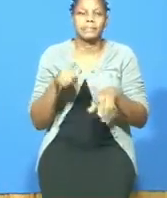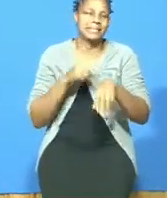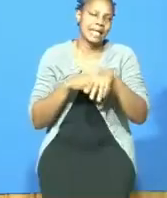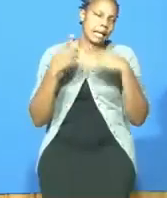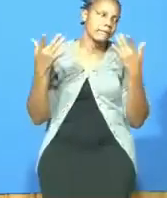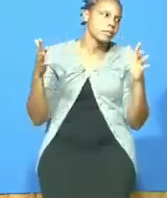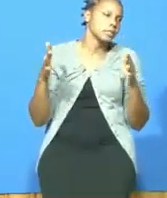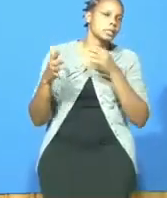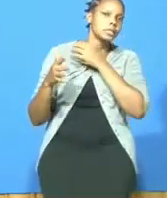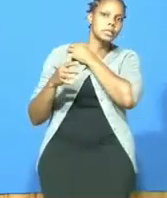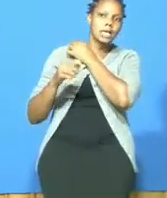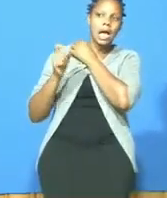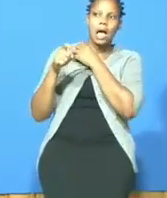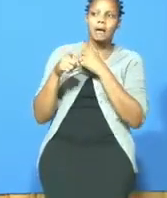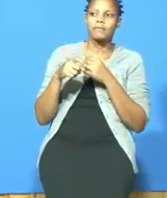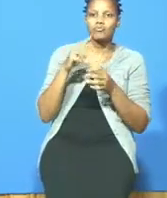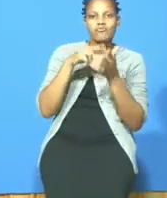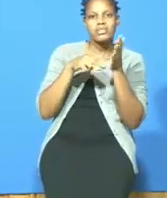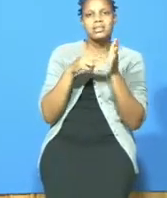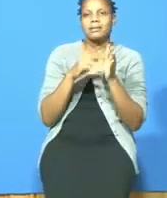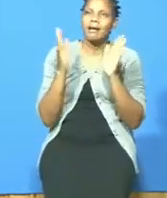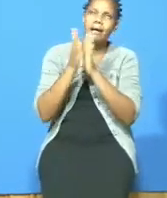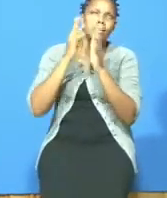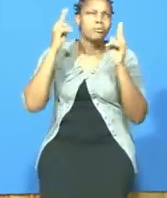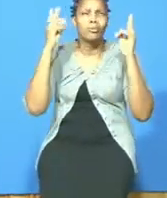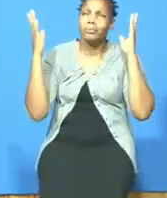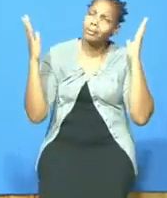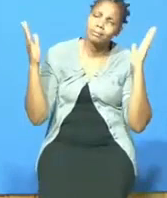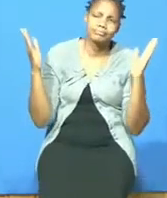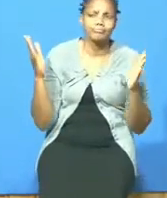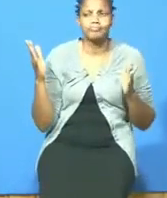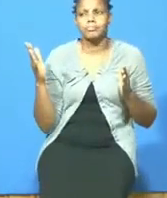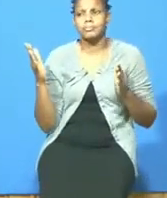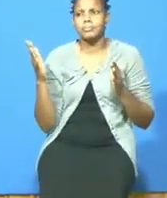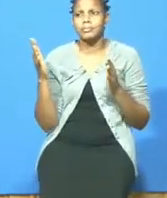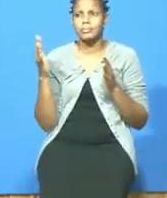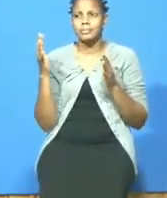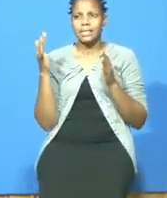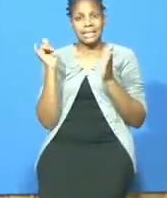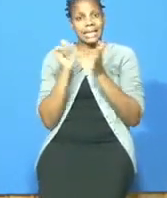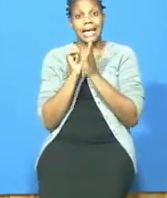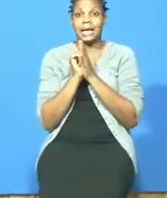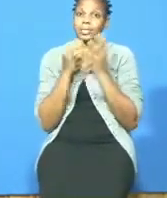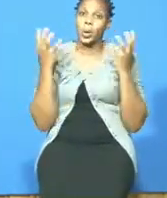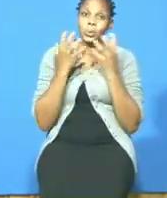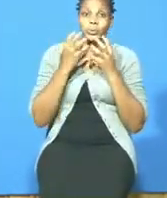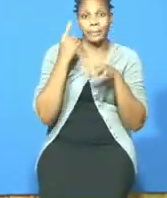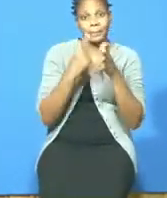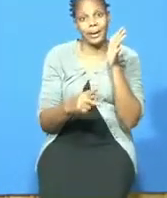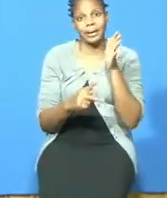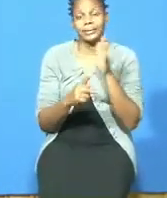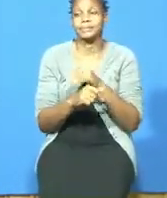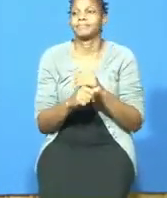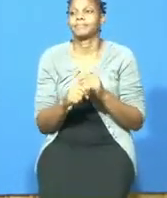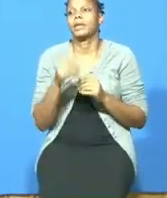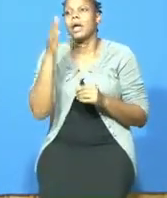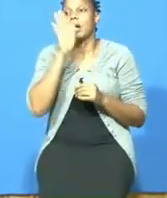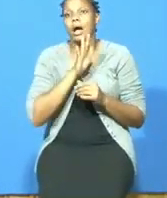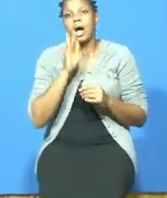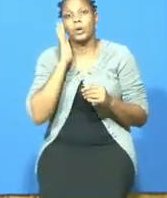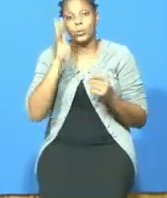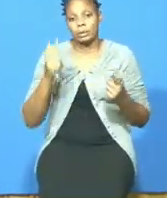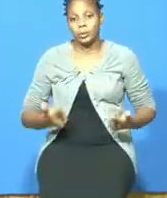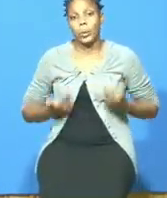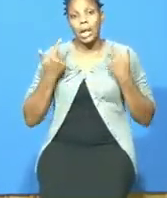up, I have to read this. Hallelujah. This is the hallelujah part of it. God shall dwell with